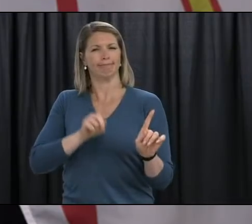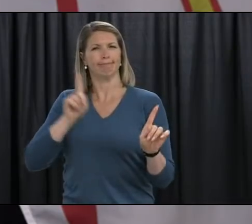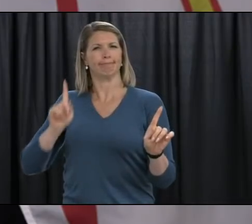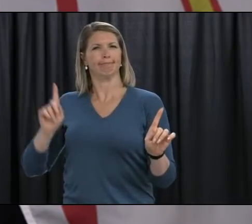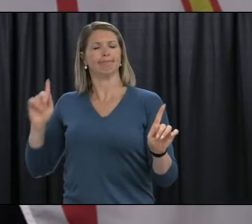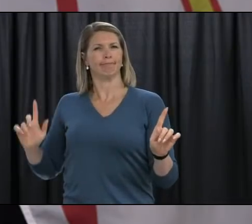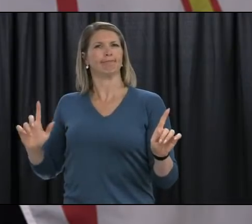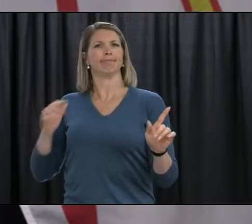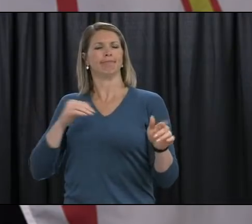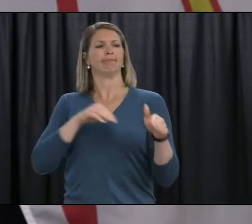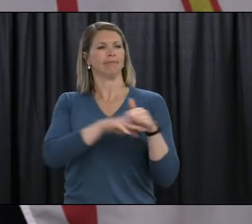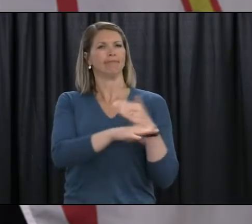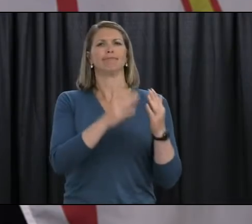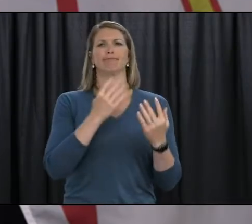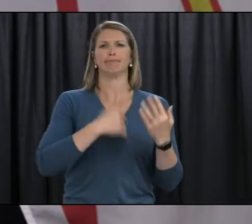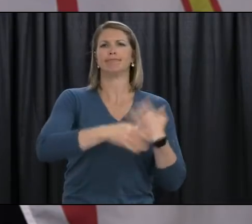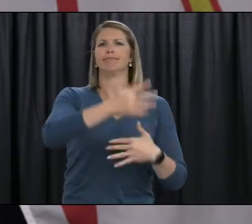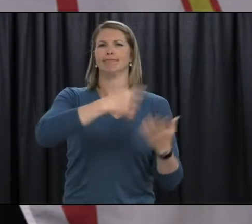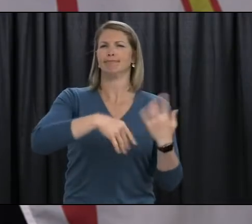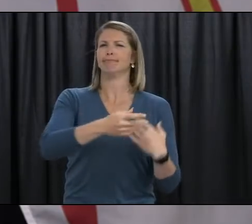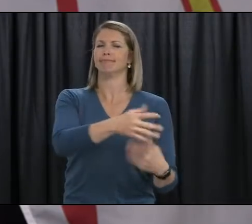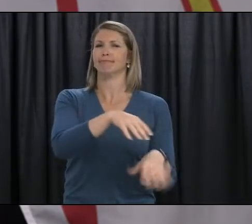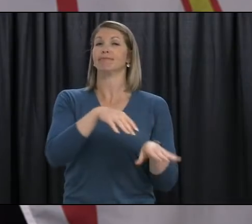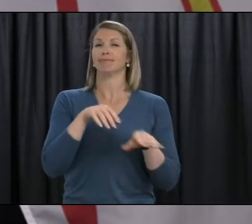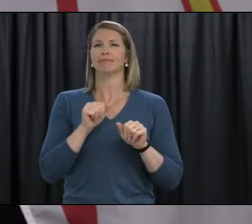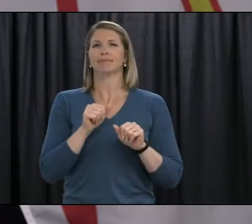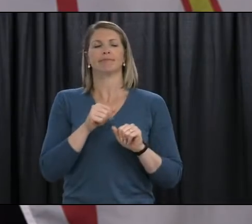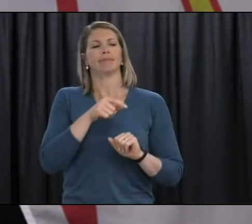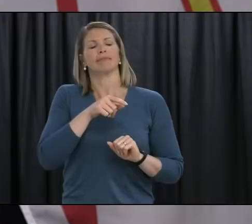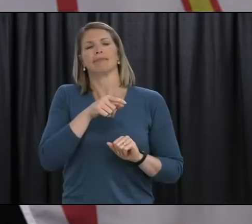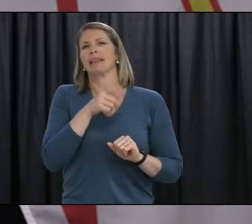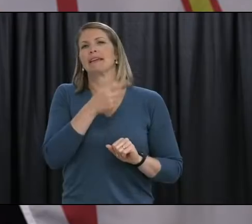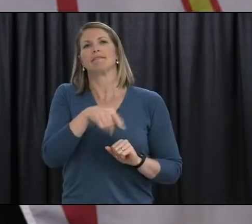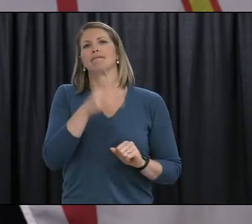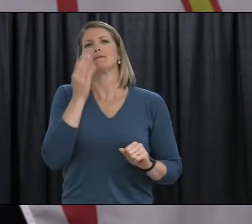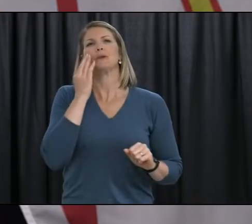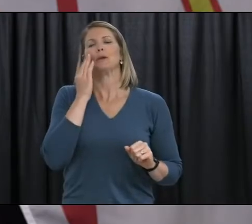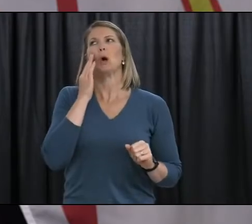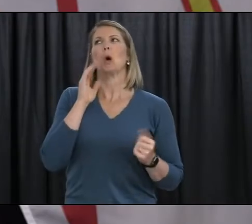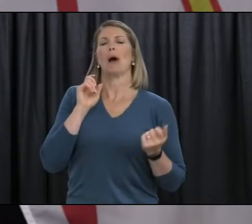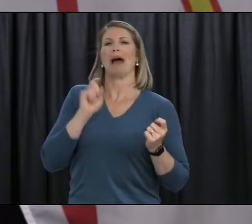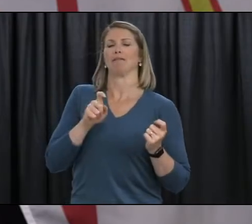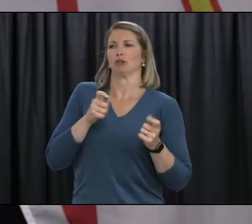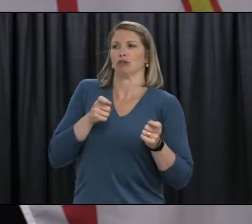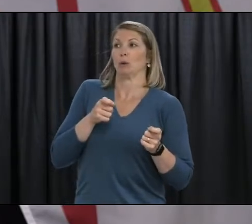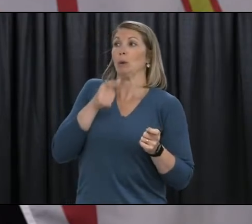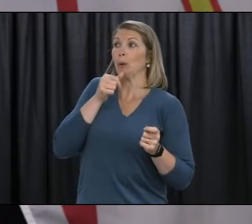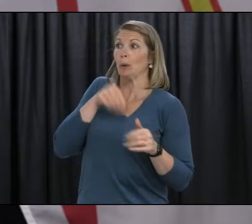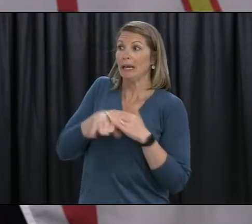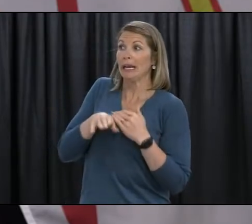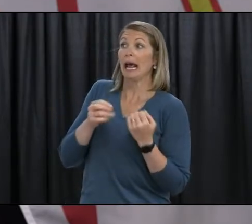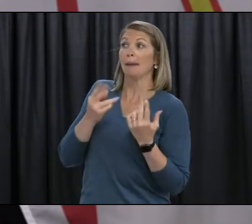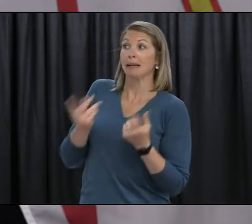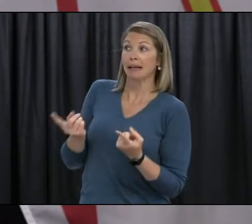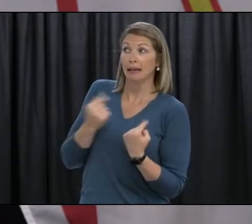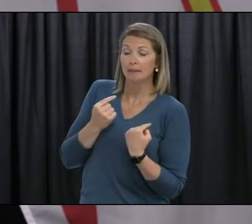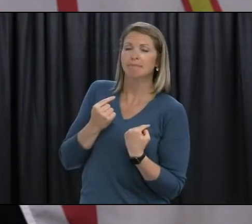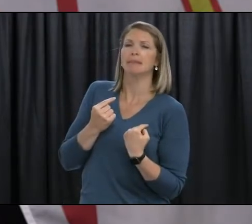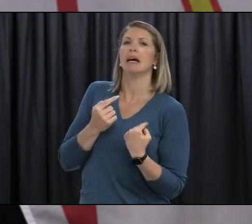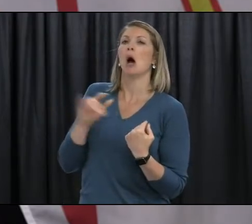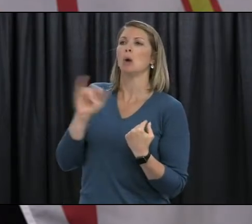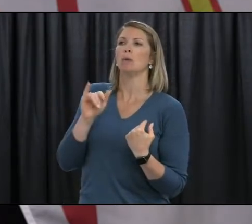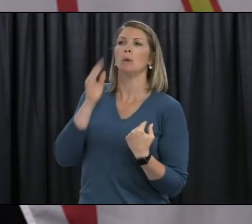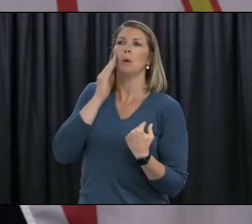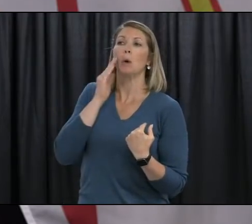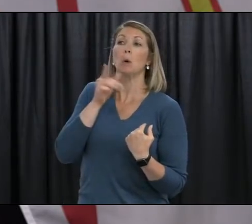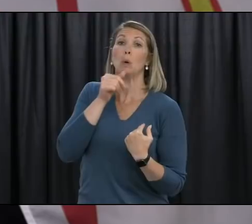these facilities recognize the need to be able to control the flow to some degree, and to keep track of